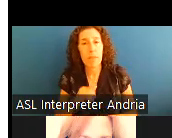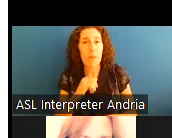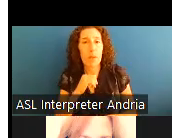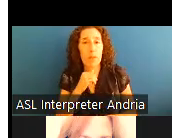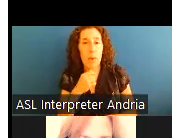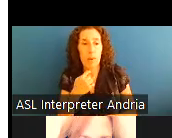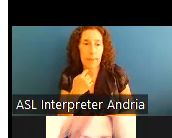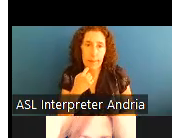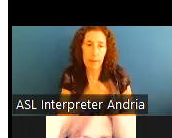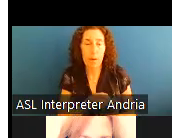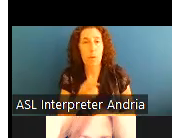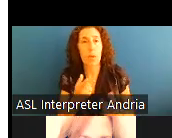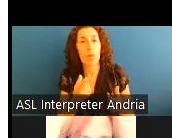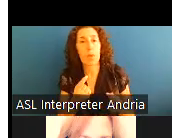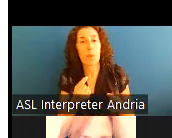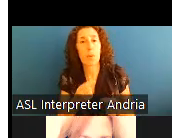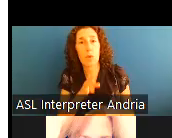the exam room itself.